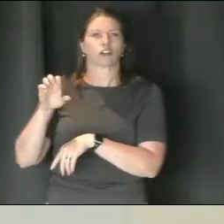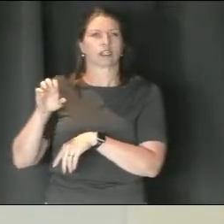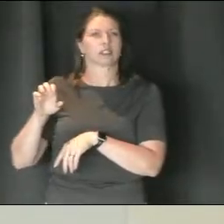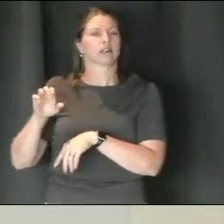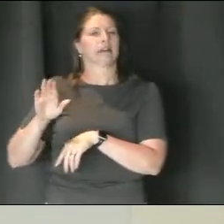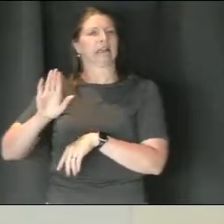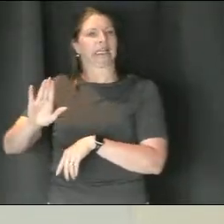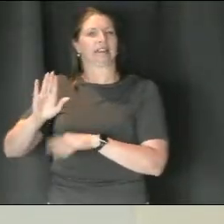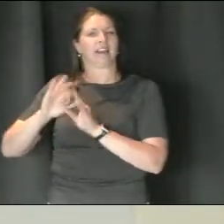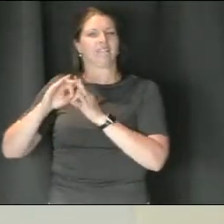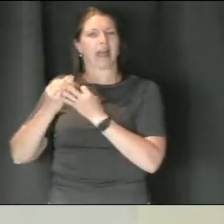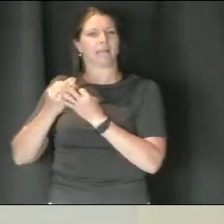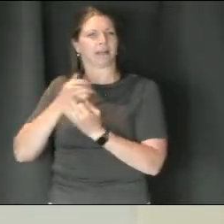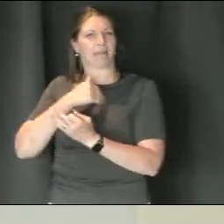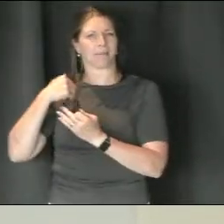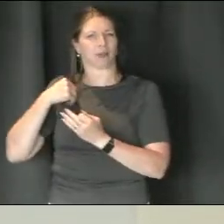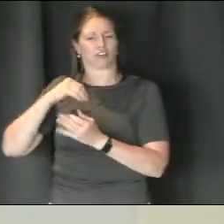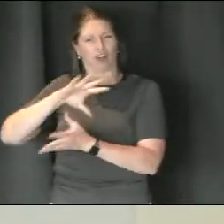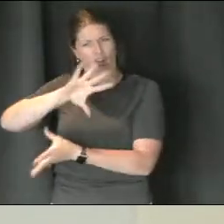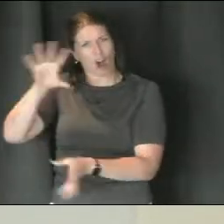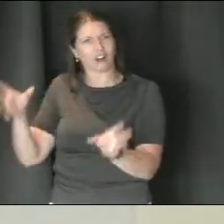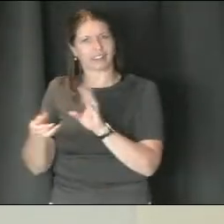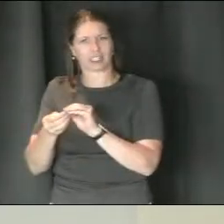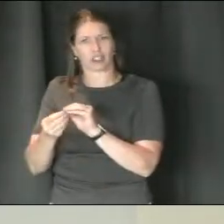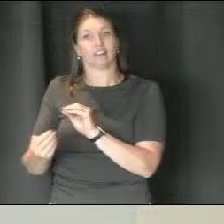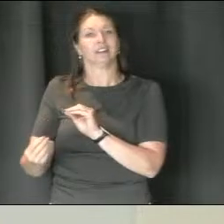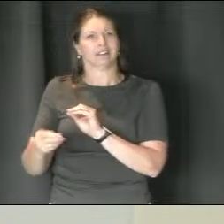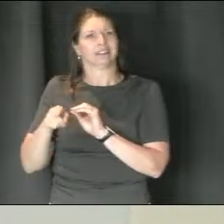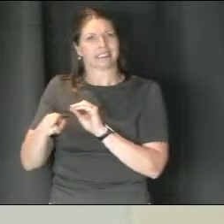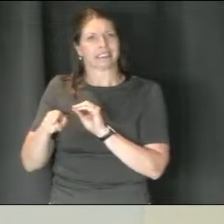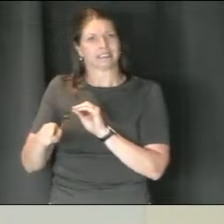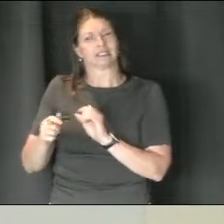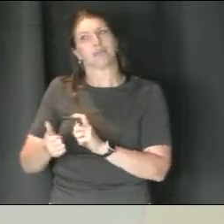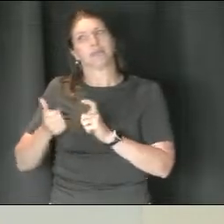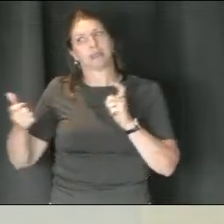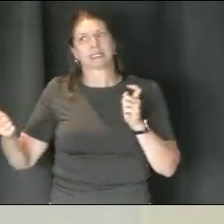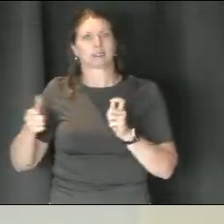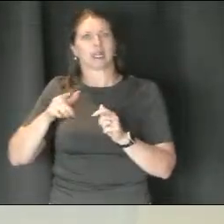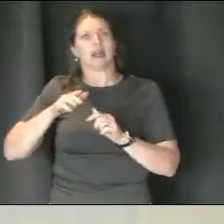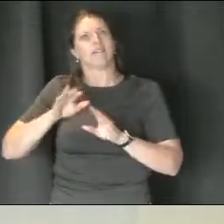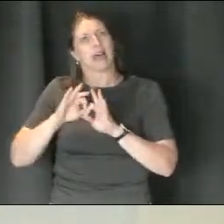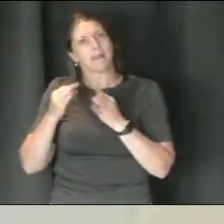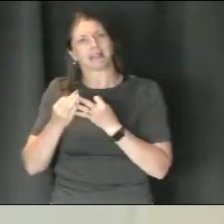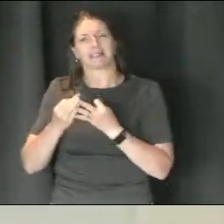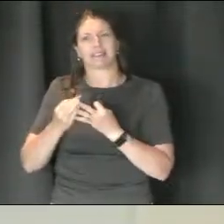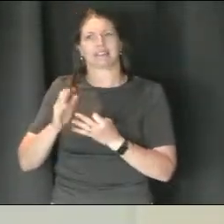fact. Thanks for being here today, and thank you for listening.